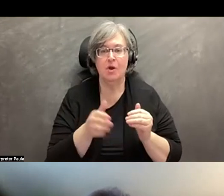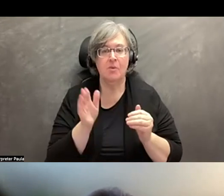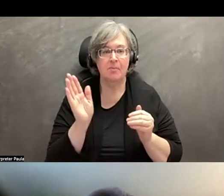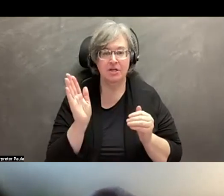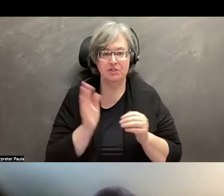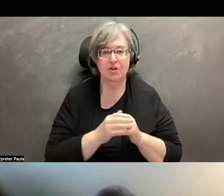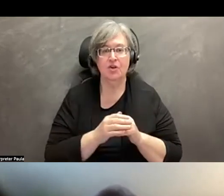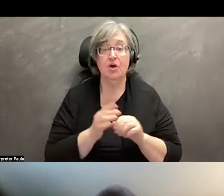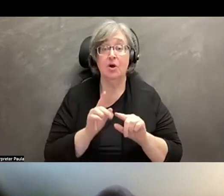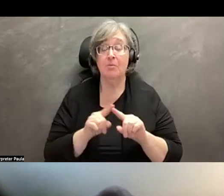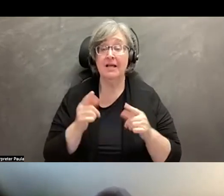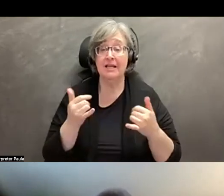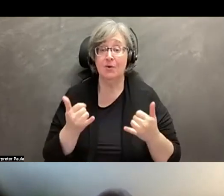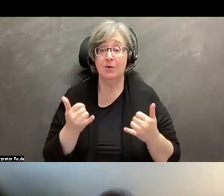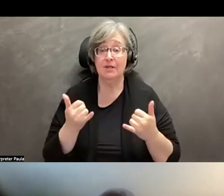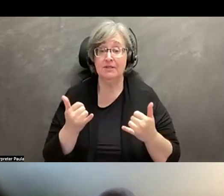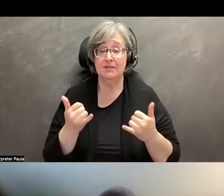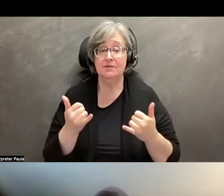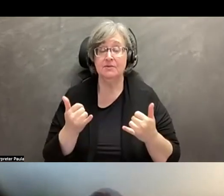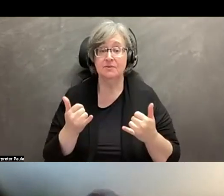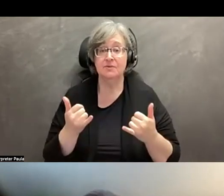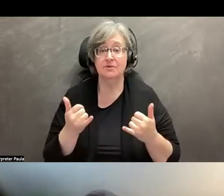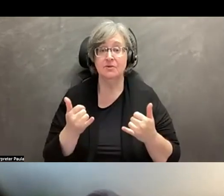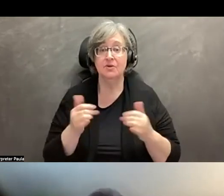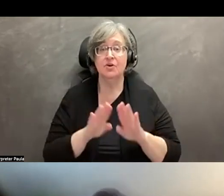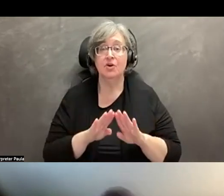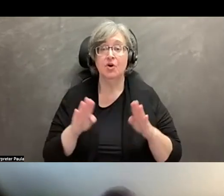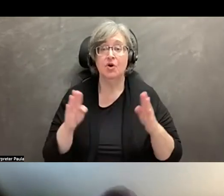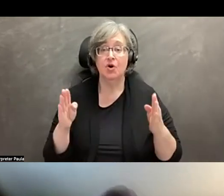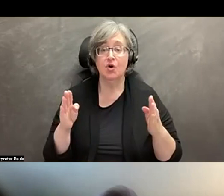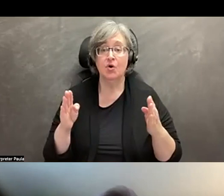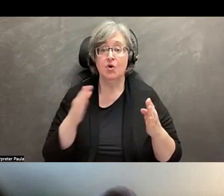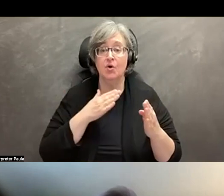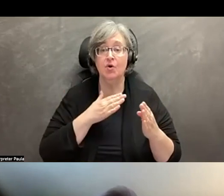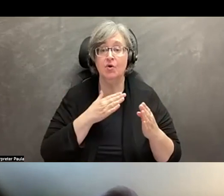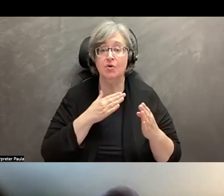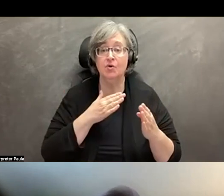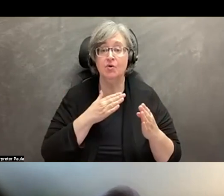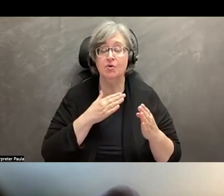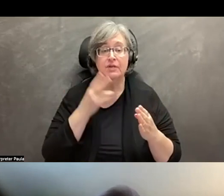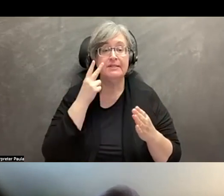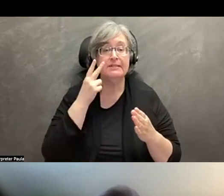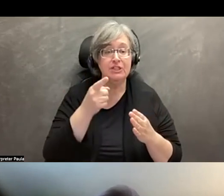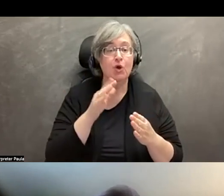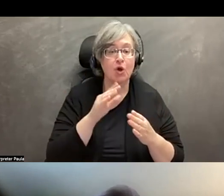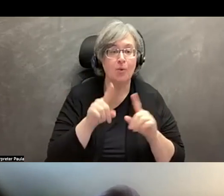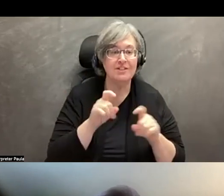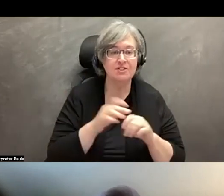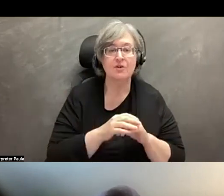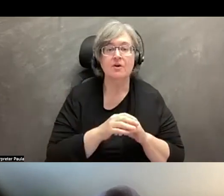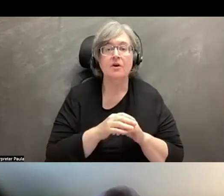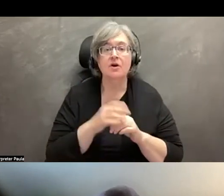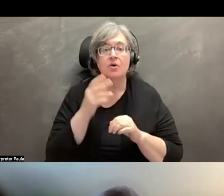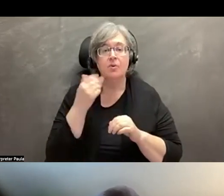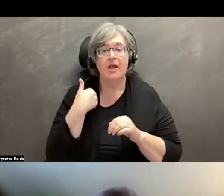presentation. But what we would like to do now is open it up for you all, please, to send your questions in. I know we have a